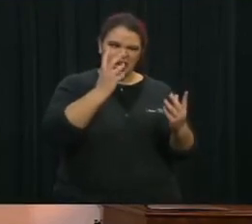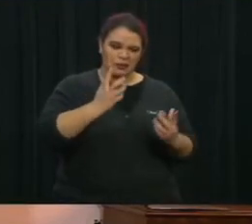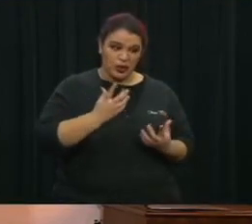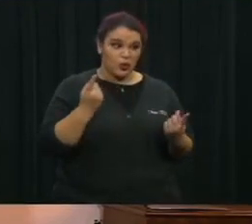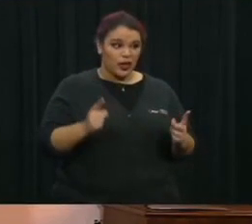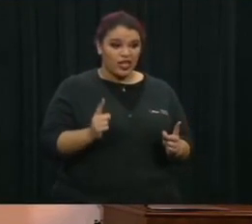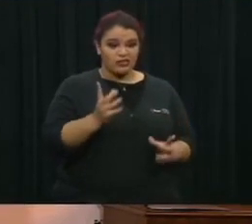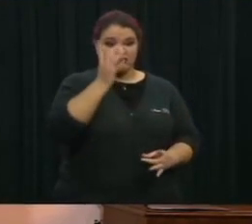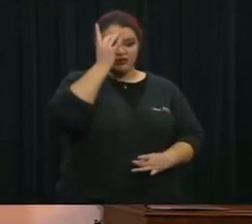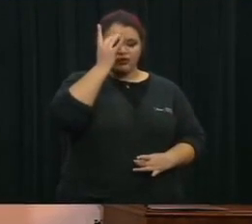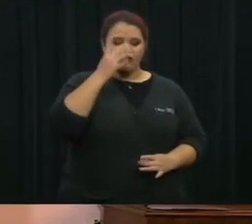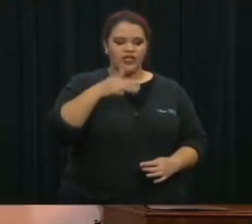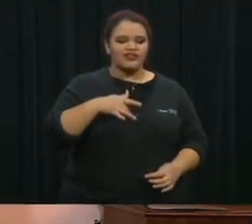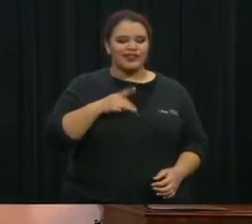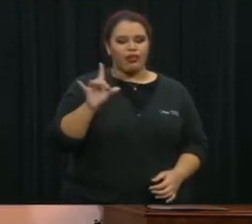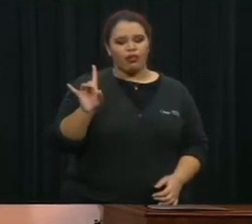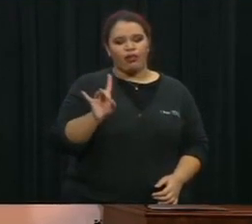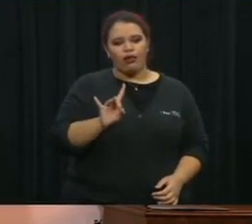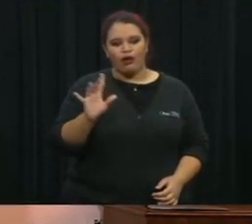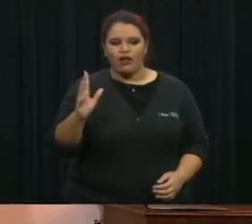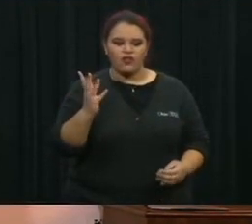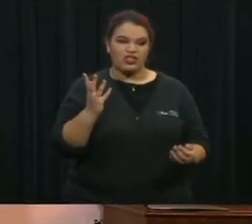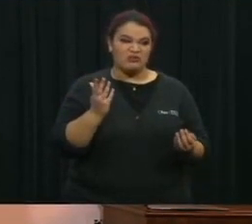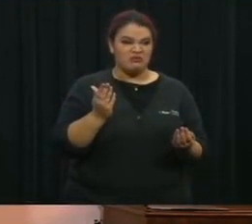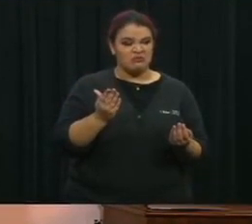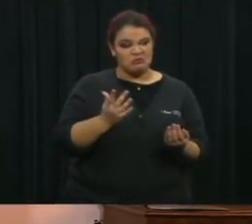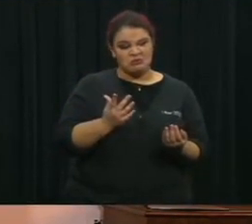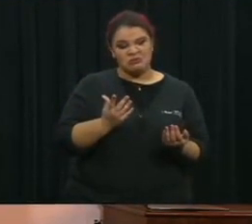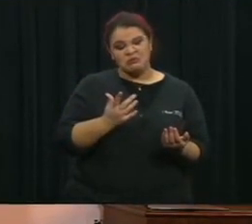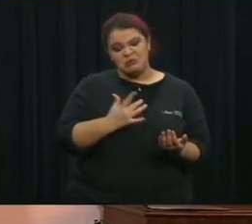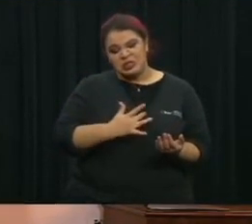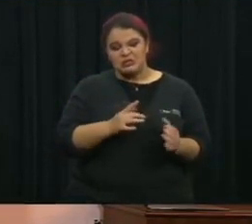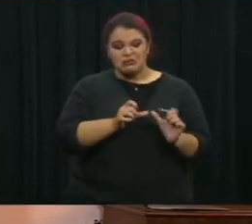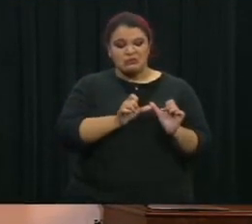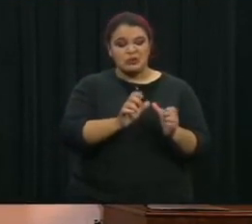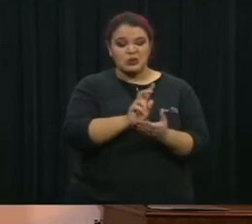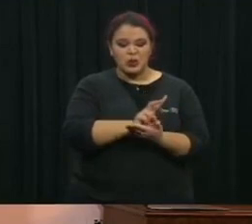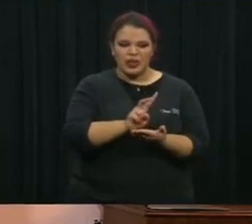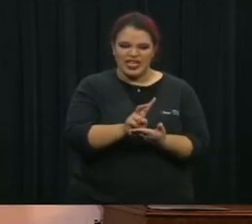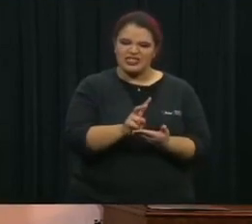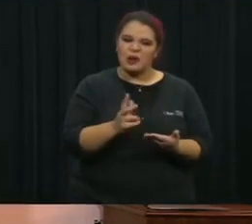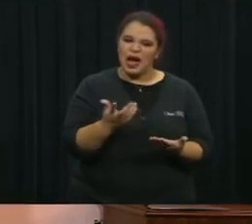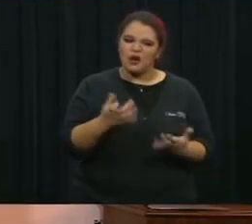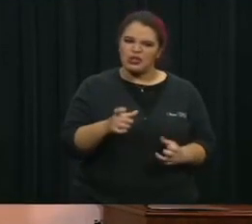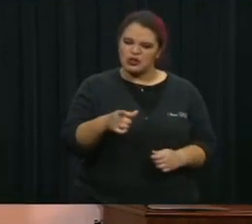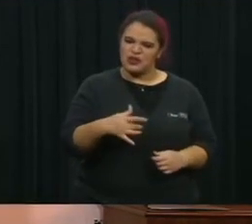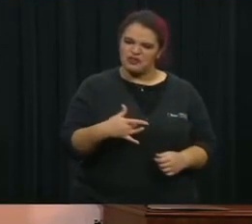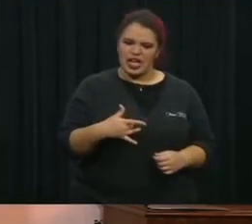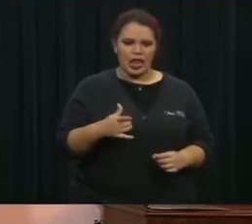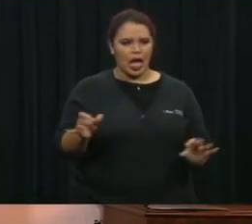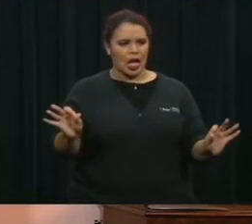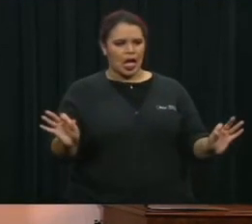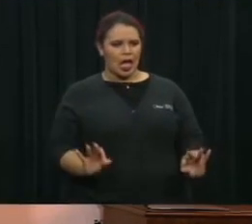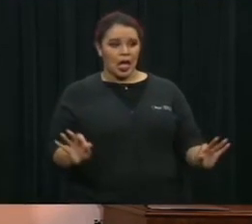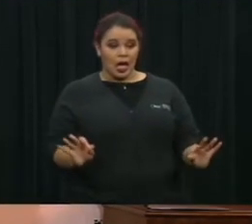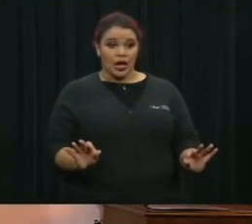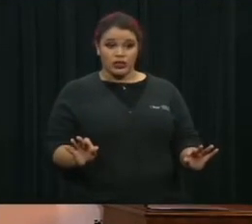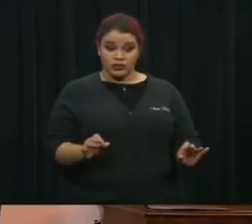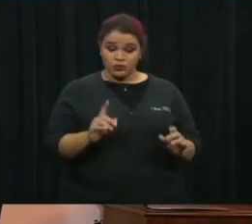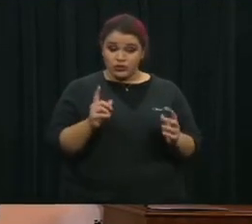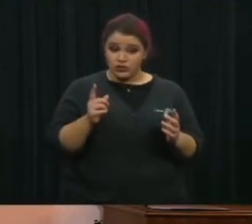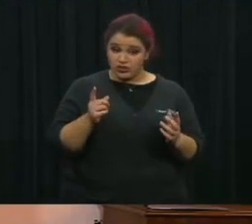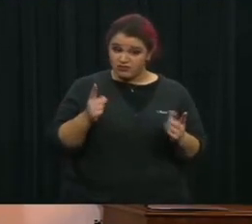might be up to 2 weeks of feeling awful. So, I don't want to make it lightly. We call that, just because you stay home doesn't mean you don't feel